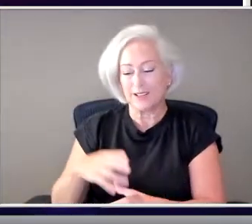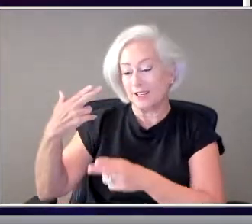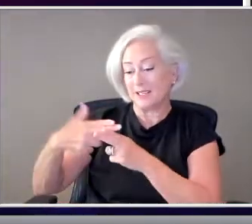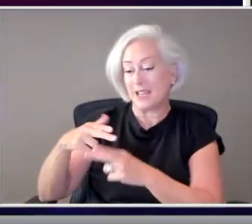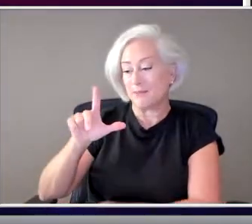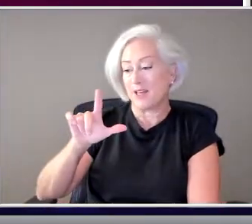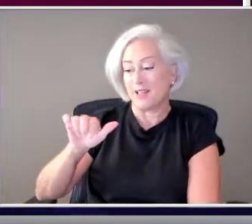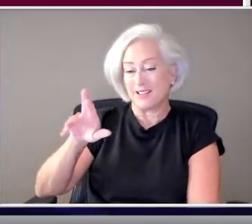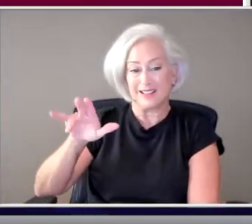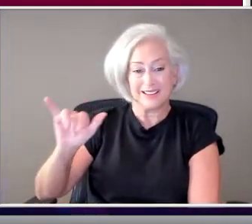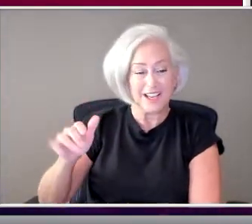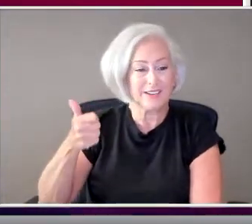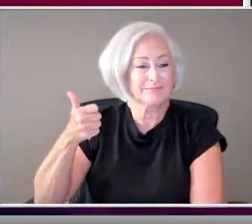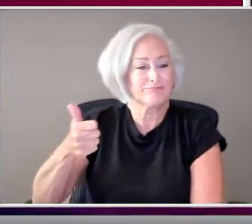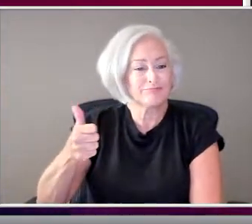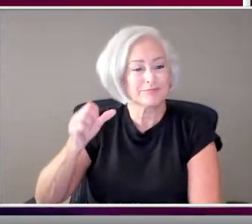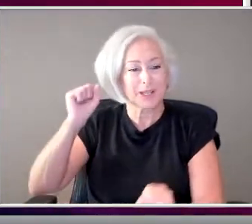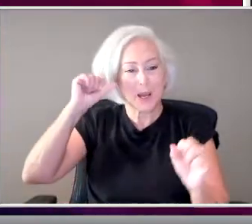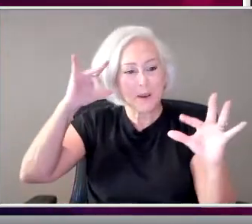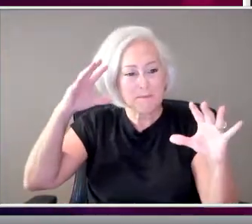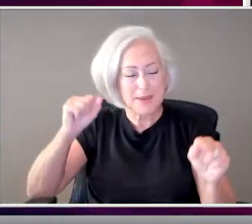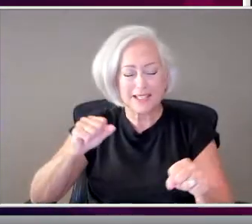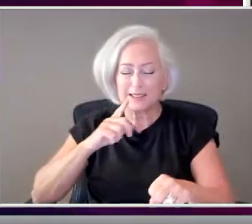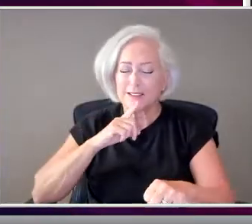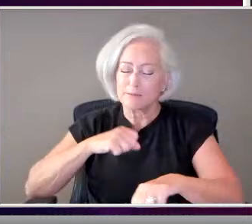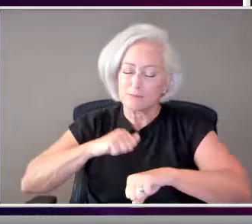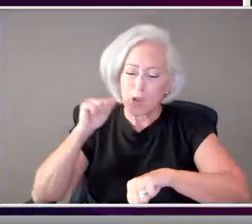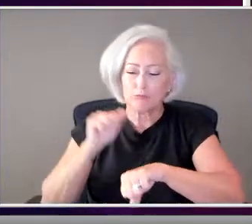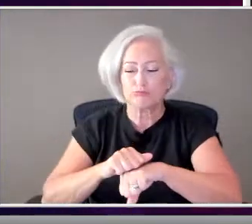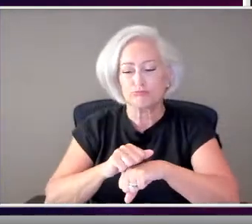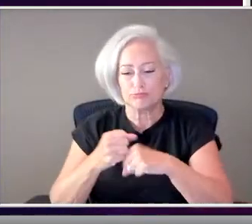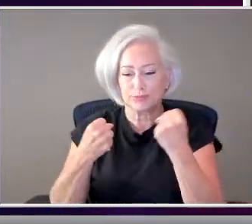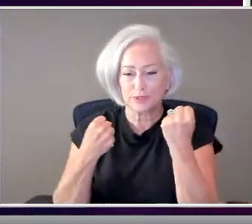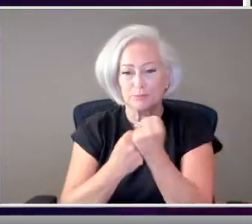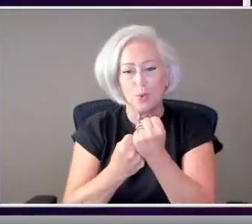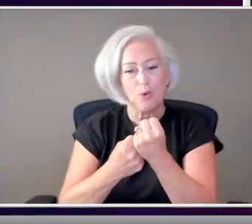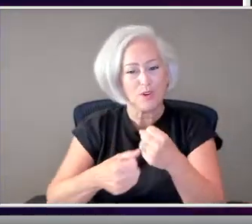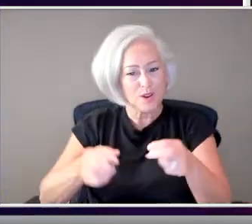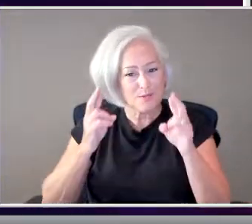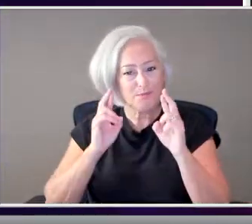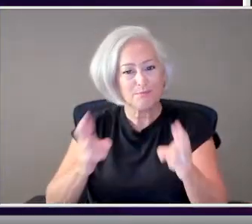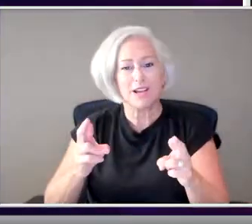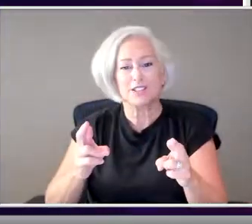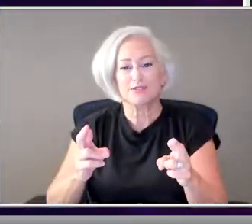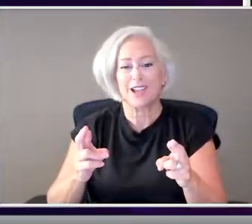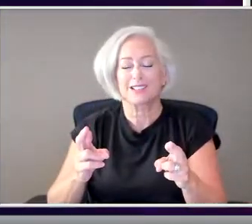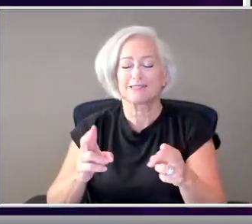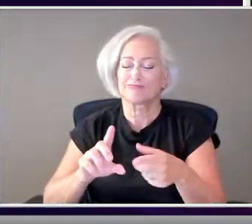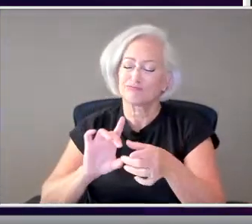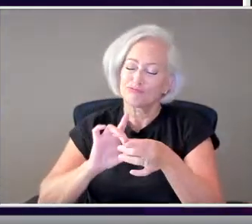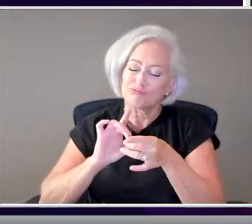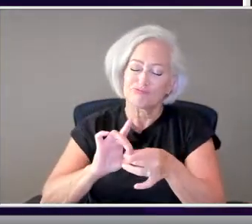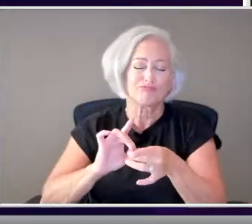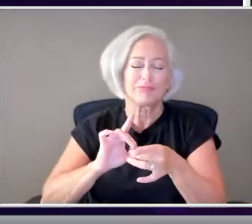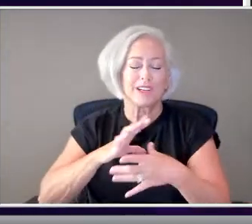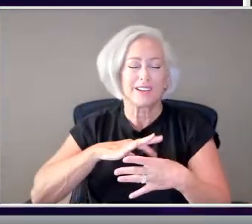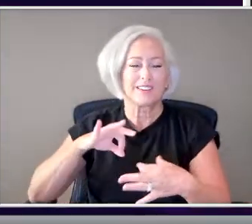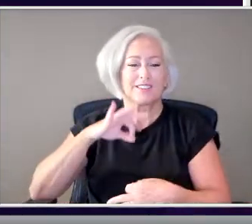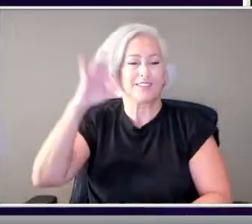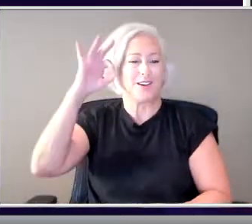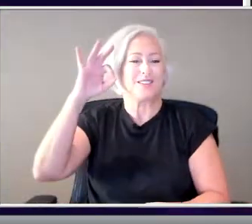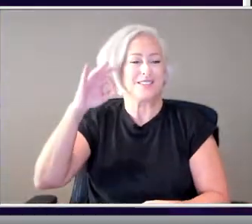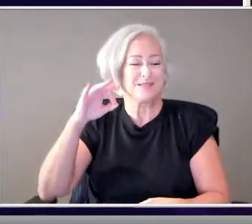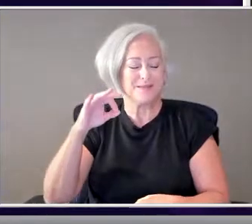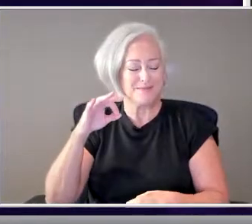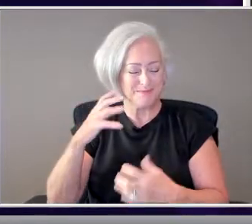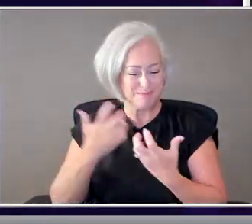absolutely amazing. He is my rock, my best friend, and I truly have found my soulmate. I really have. He is just the